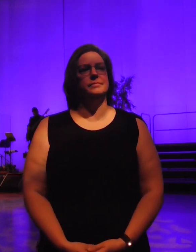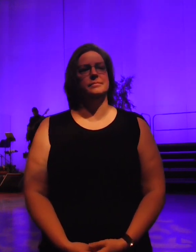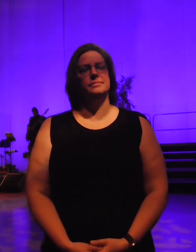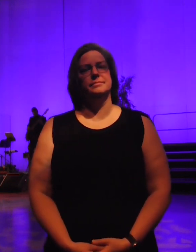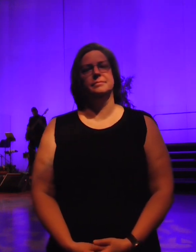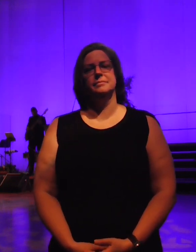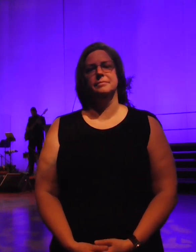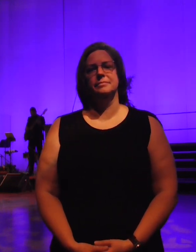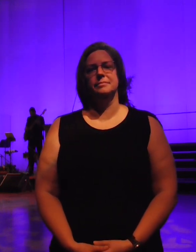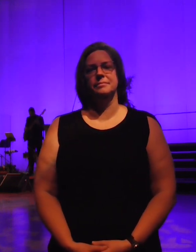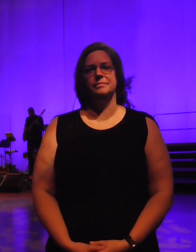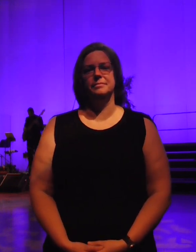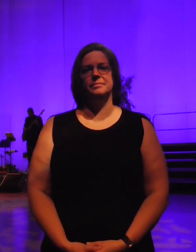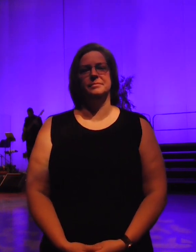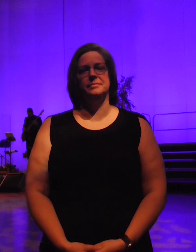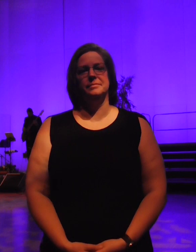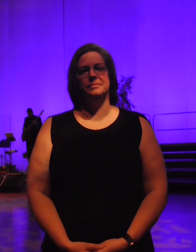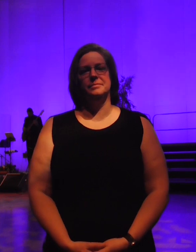face.